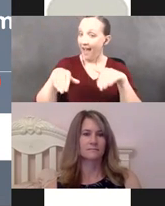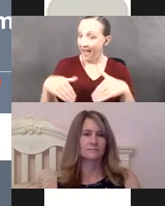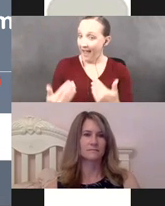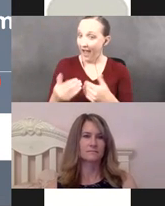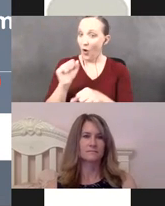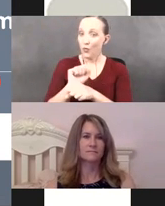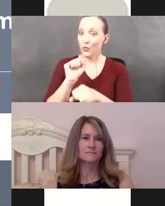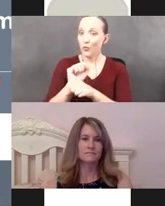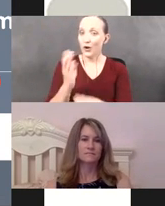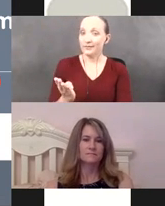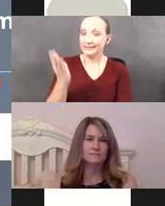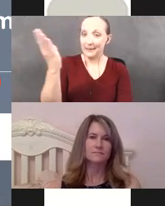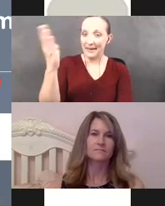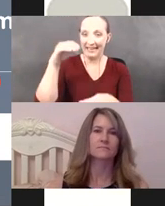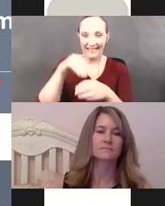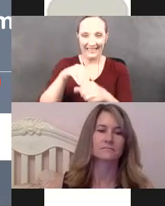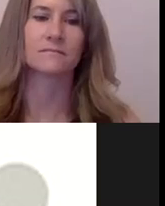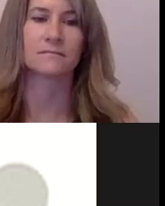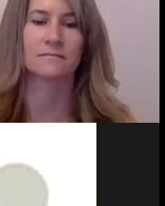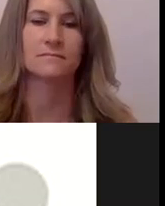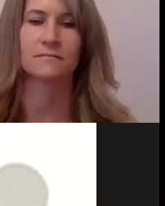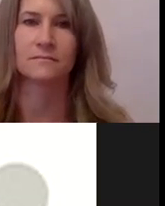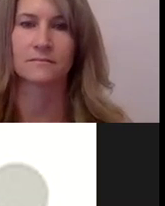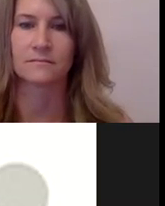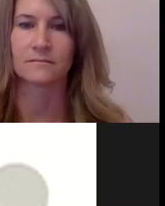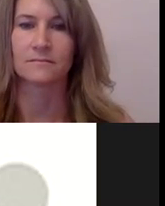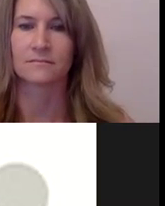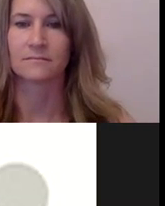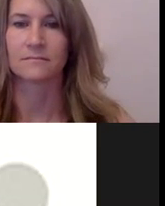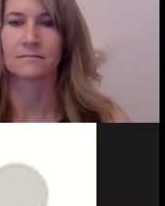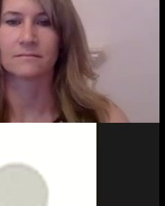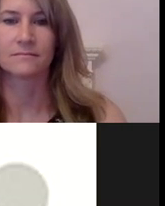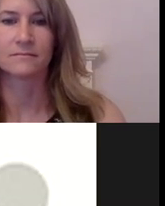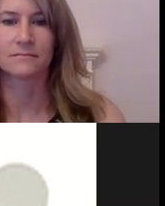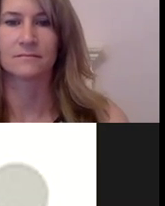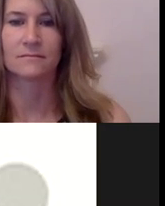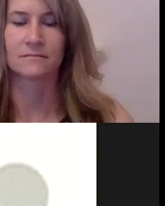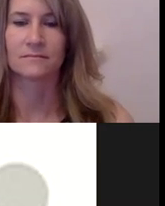submit así es work como in ellos Seesaw. completan y entregan trabajo en Seesaw.